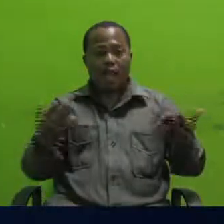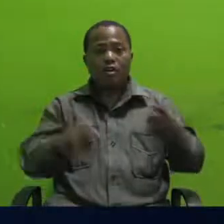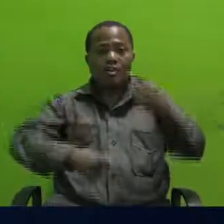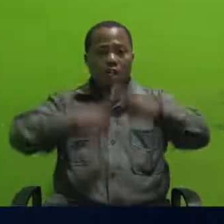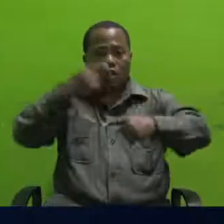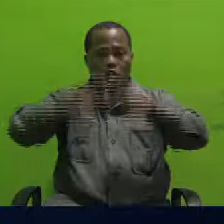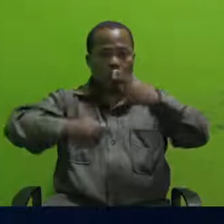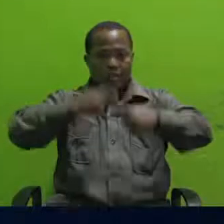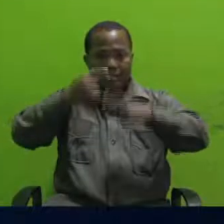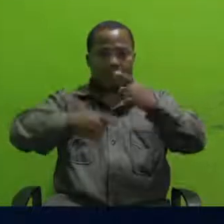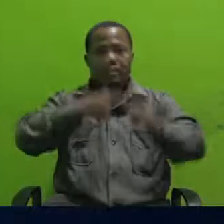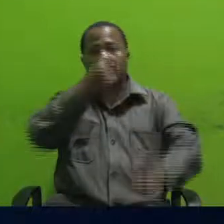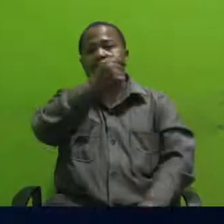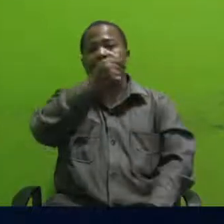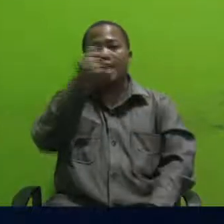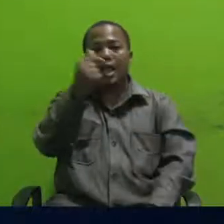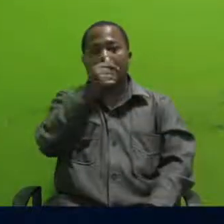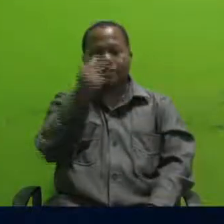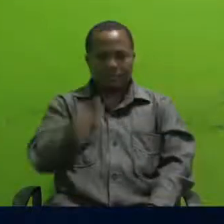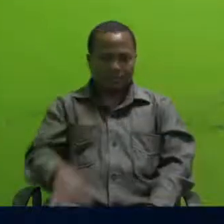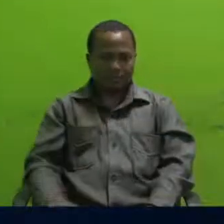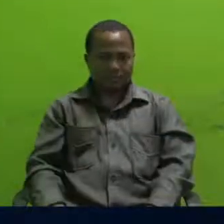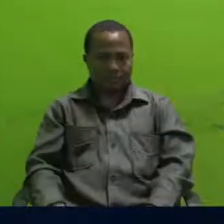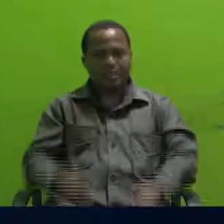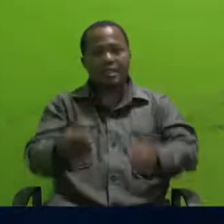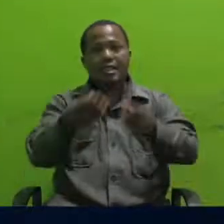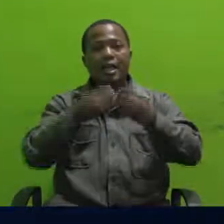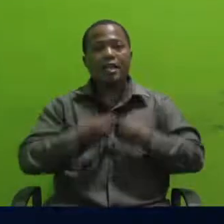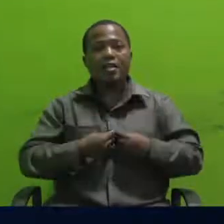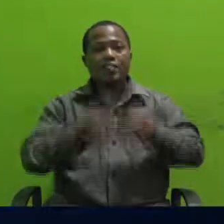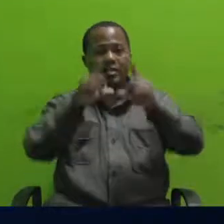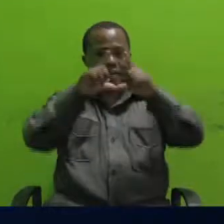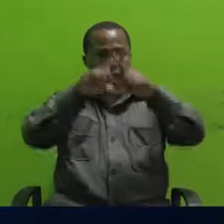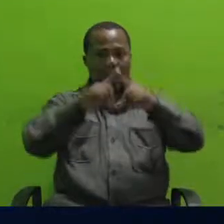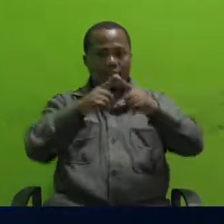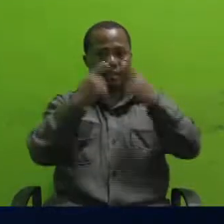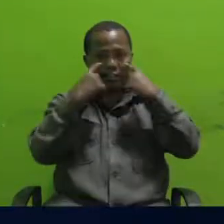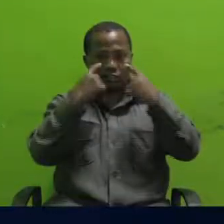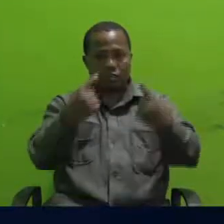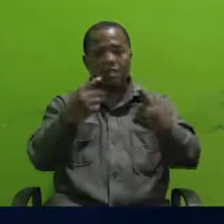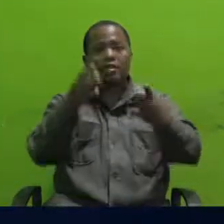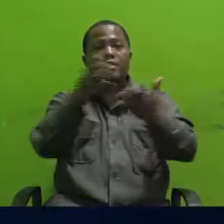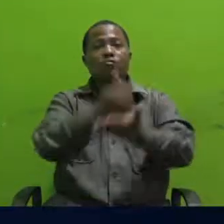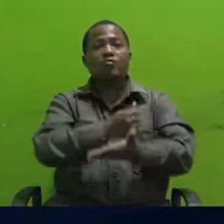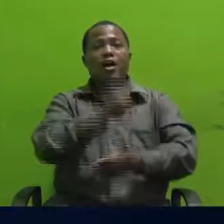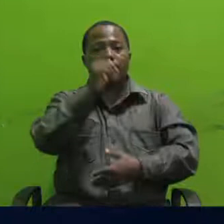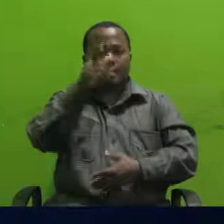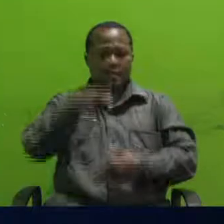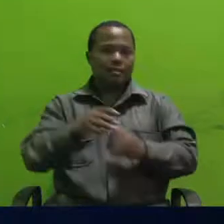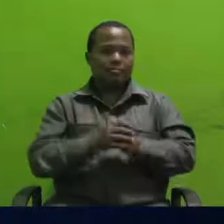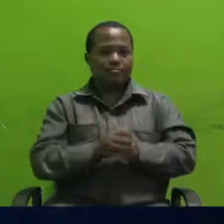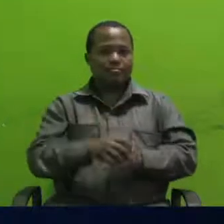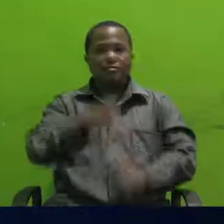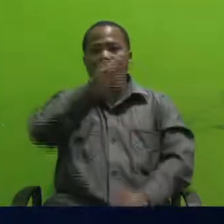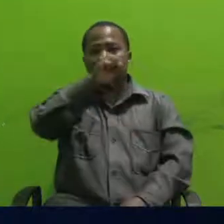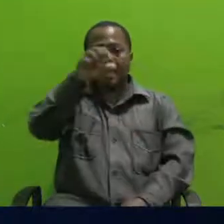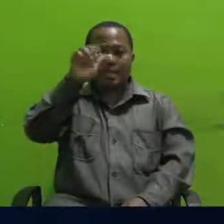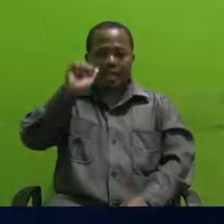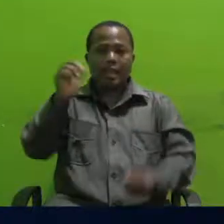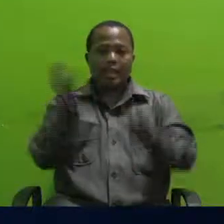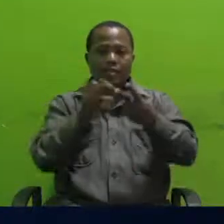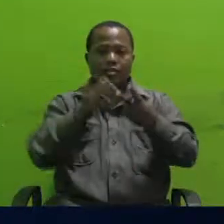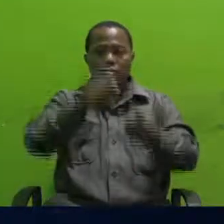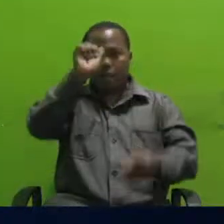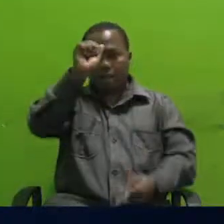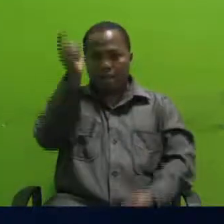Now let us continue with tangent. From the given triangle shown, we found that sine A is